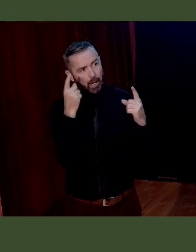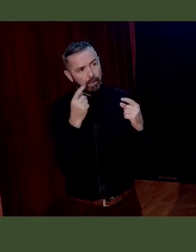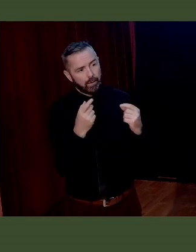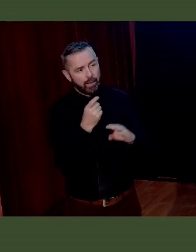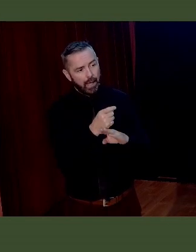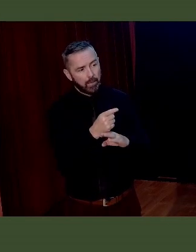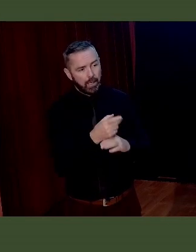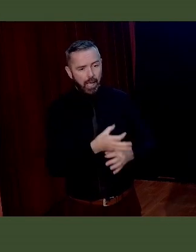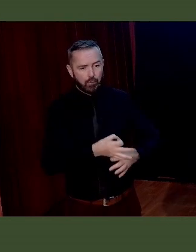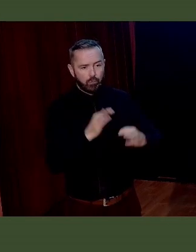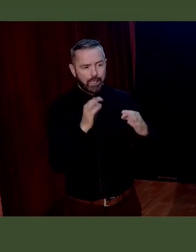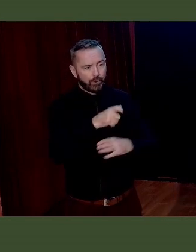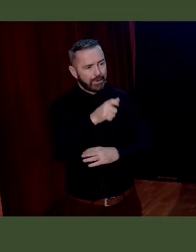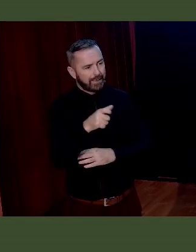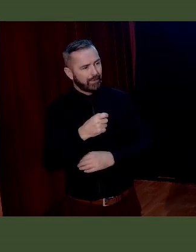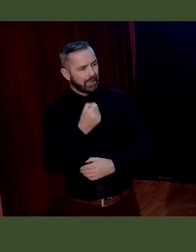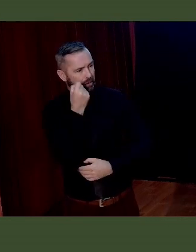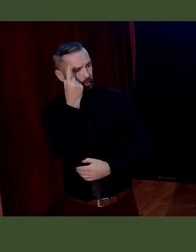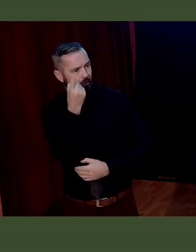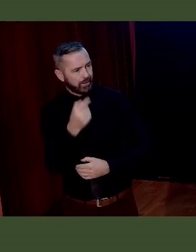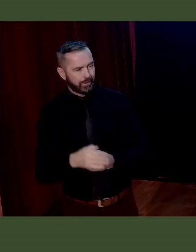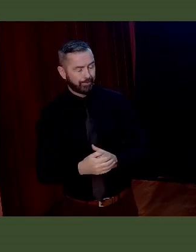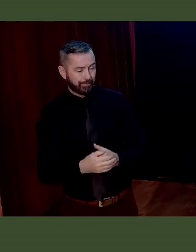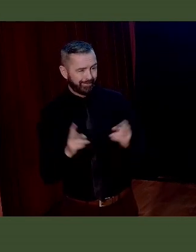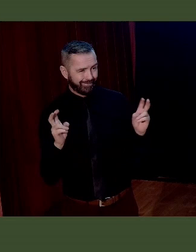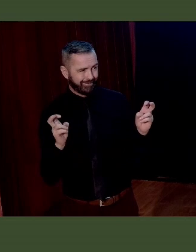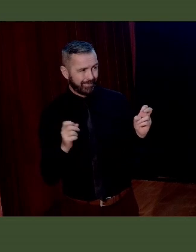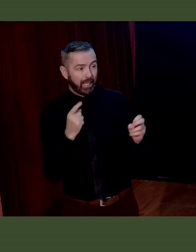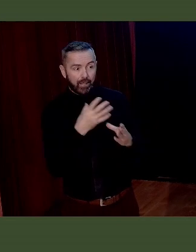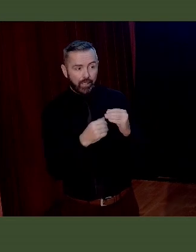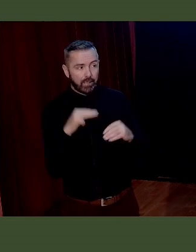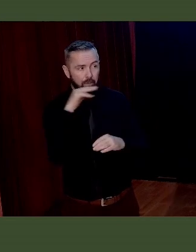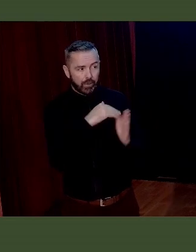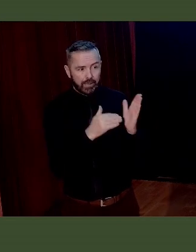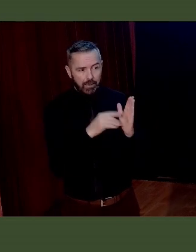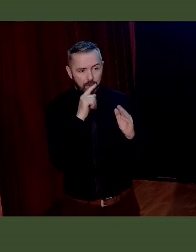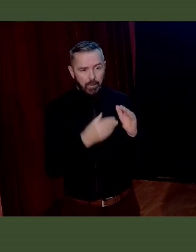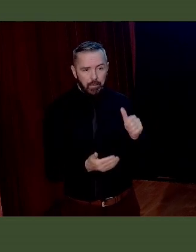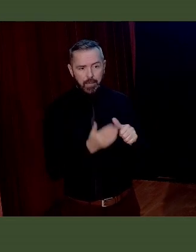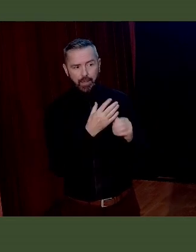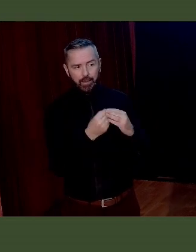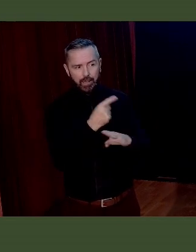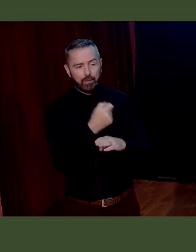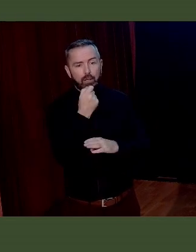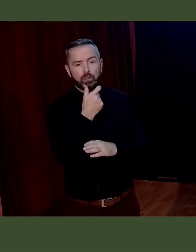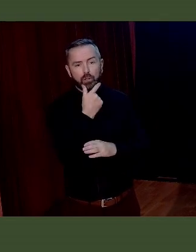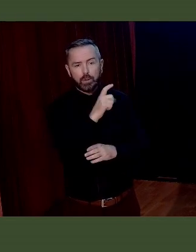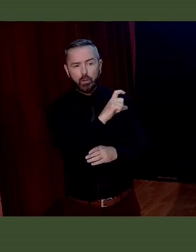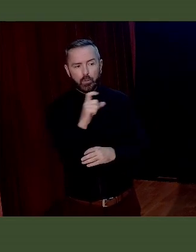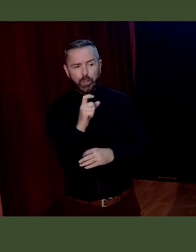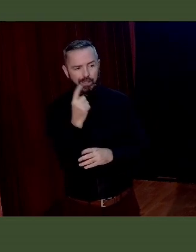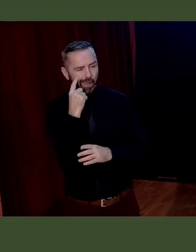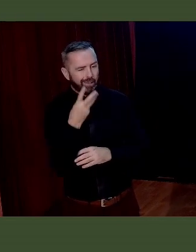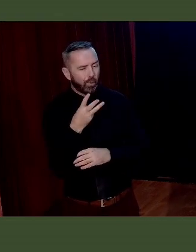a greater civic spirit. These are things that are important. But the main thing here is Dublin Corporation sees